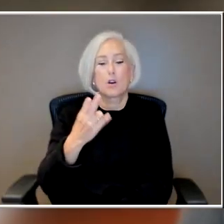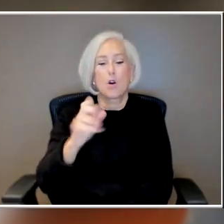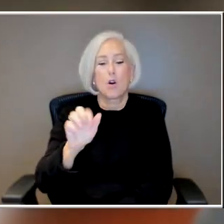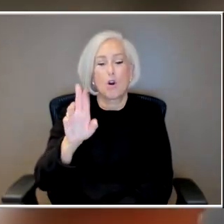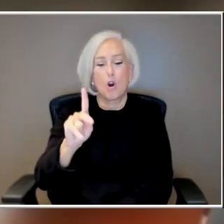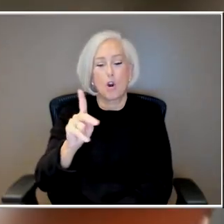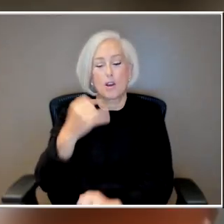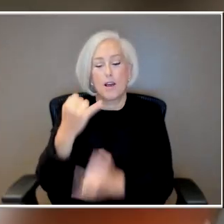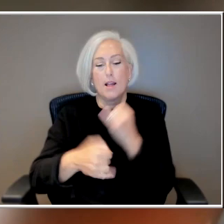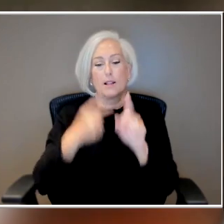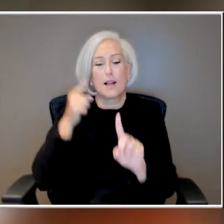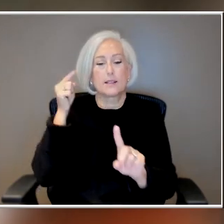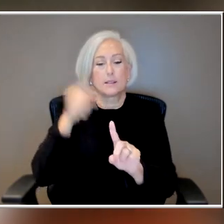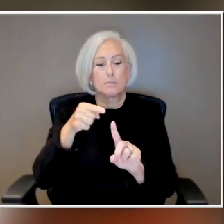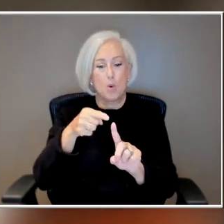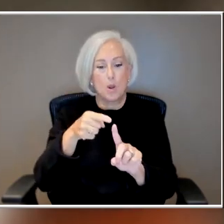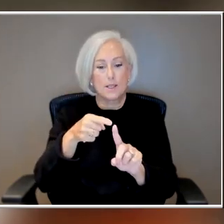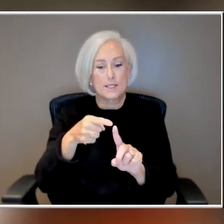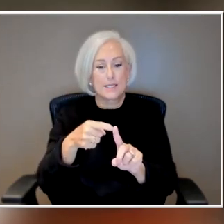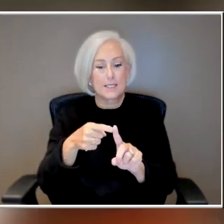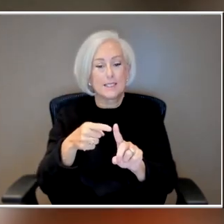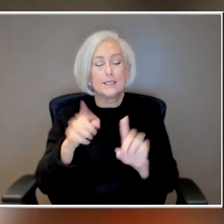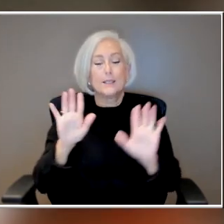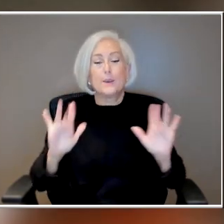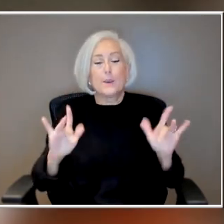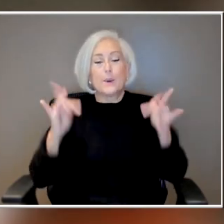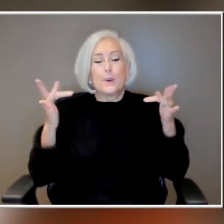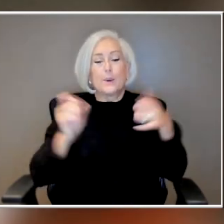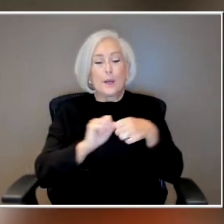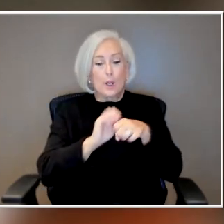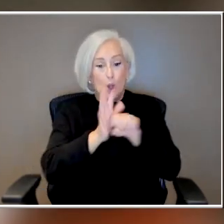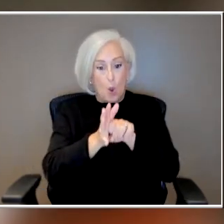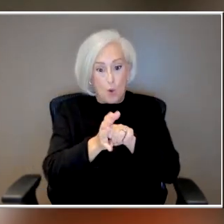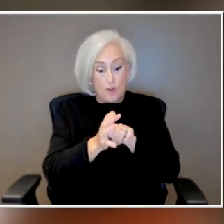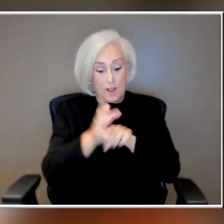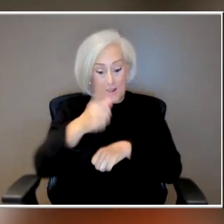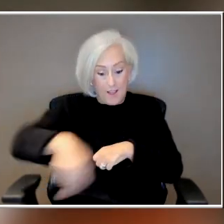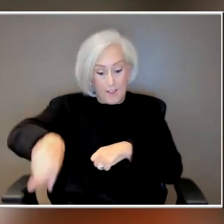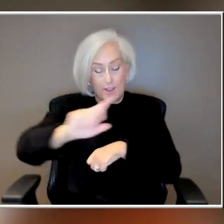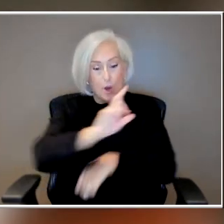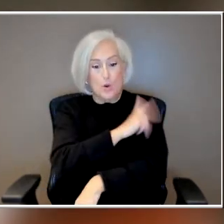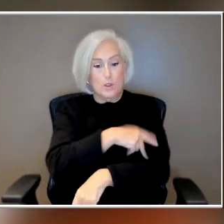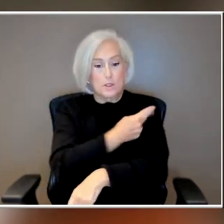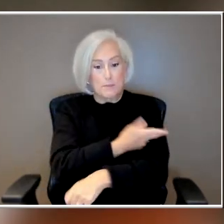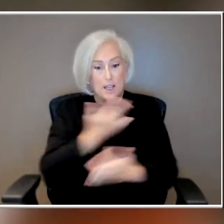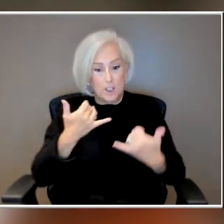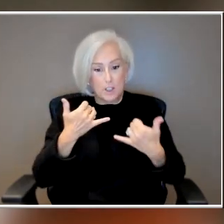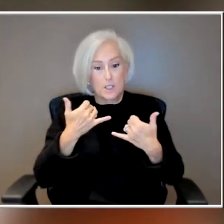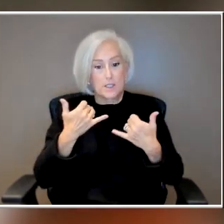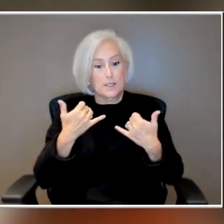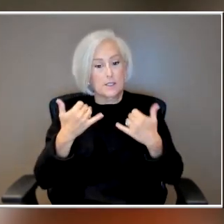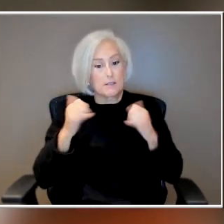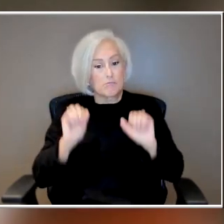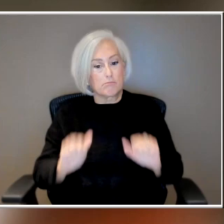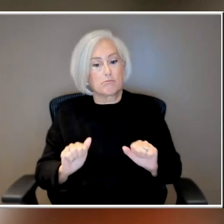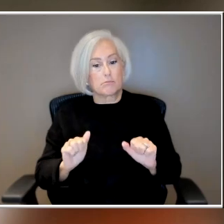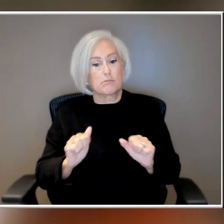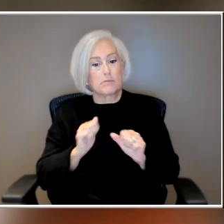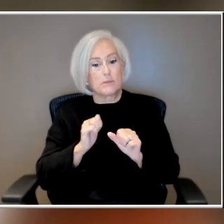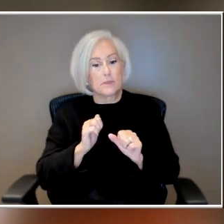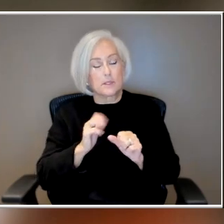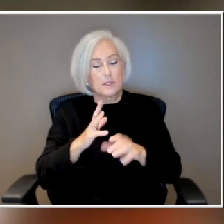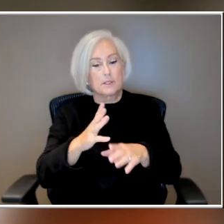that he made. Even with the mild COVID, those patients are having a long COVID is